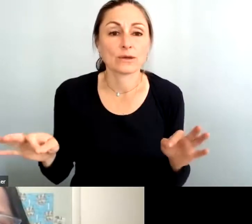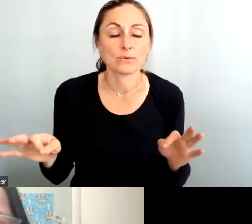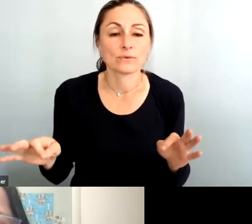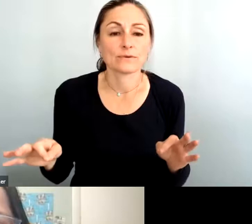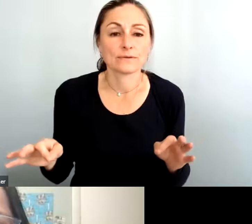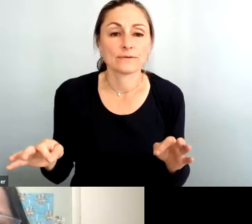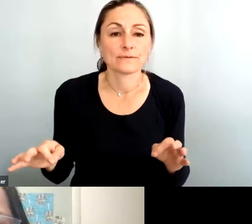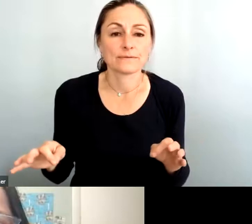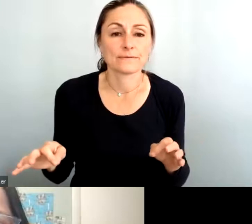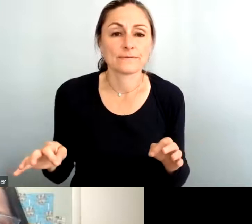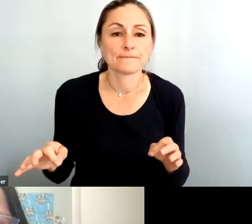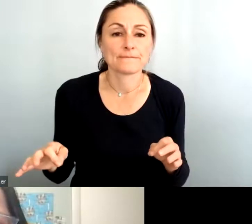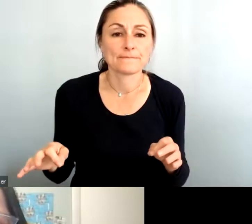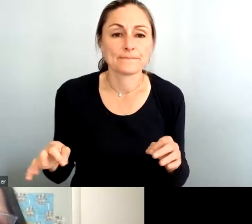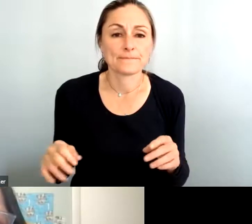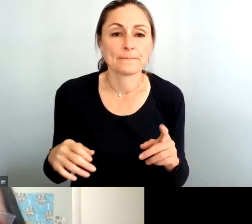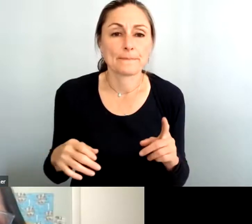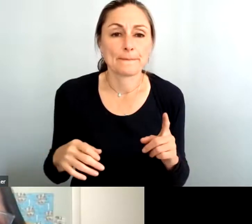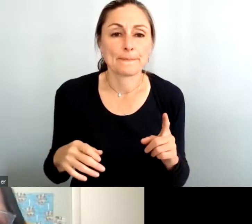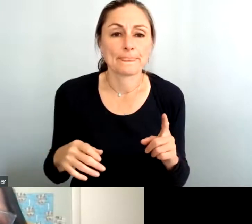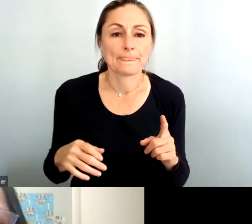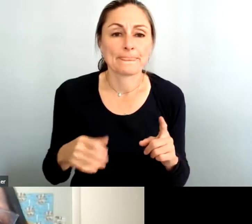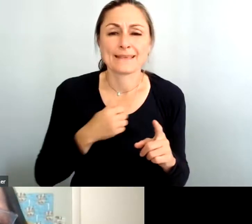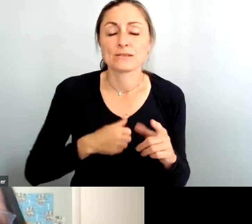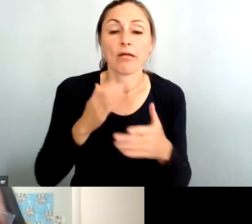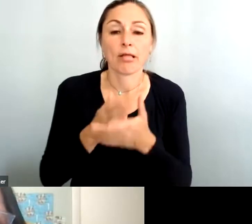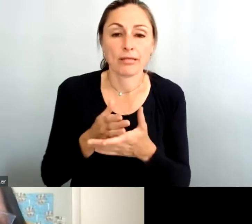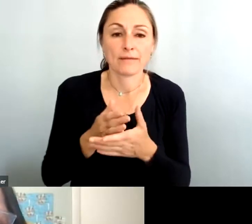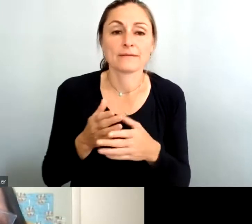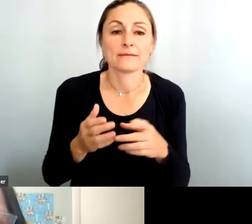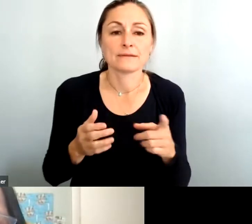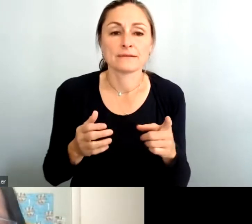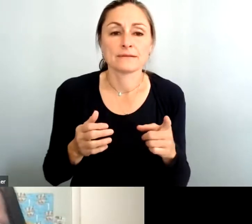think just a sort of a, sorry about this, Sharon.